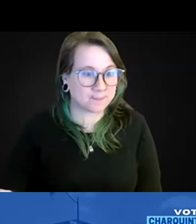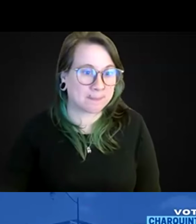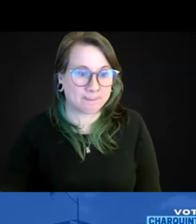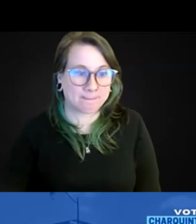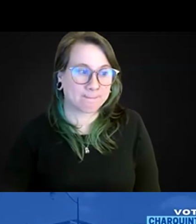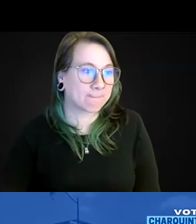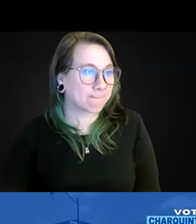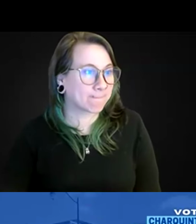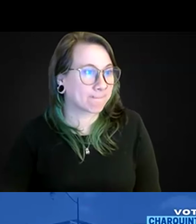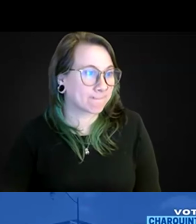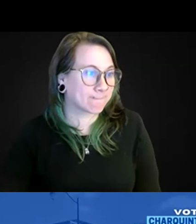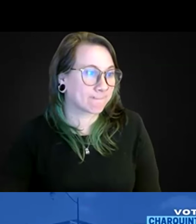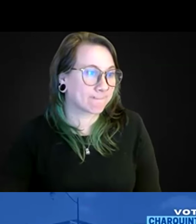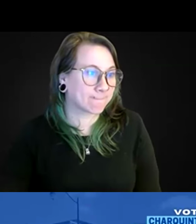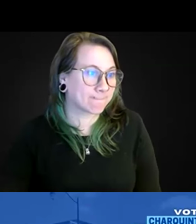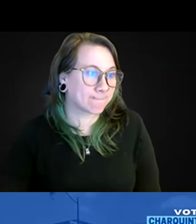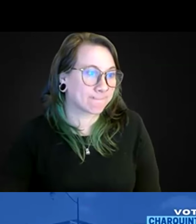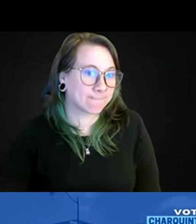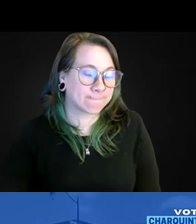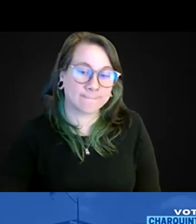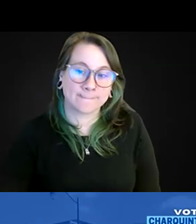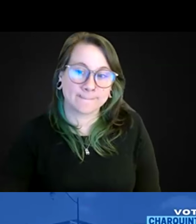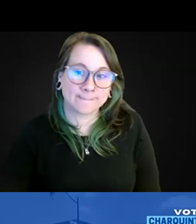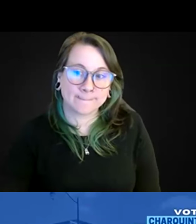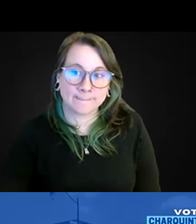Yeah, they can't hear you.